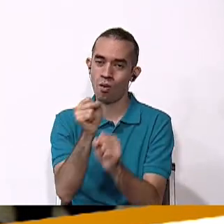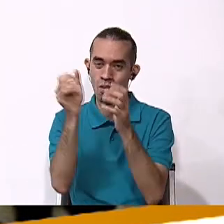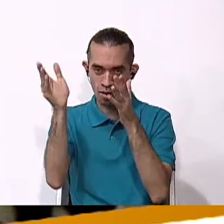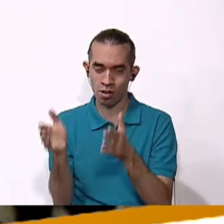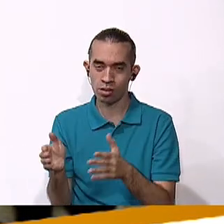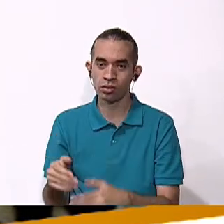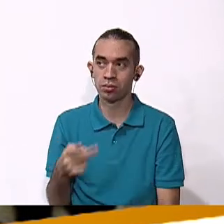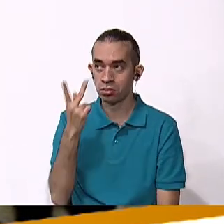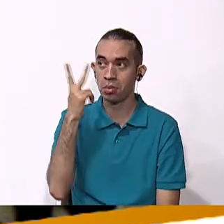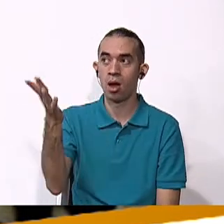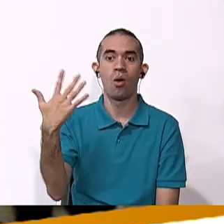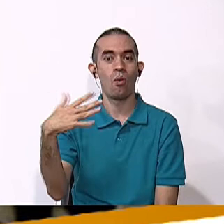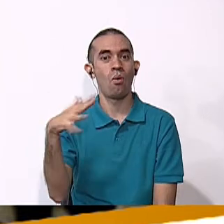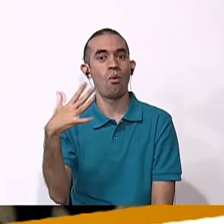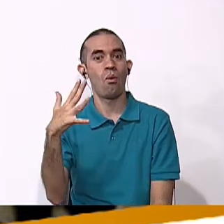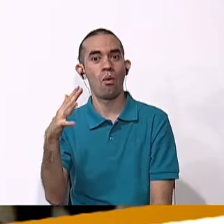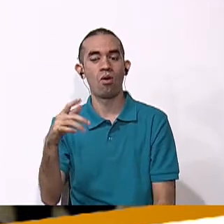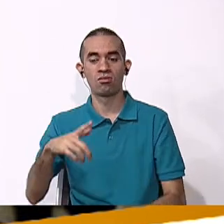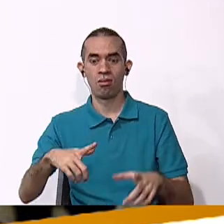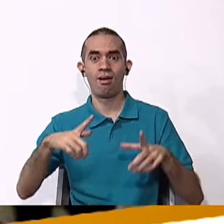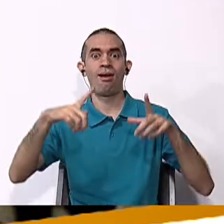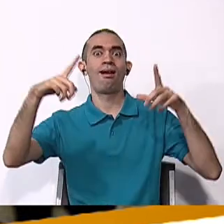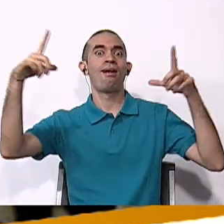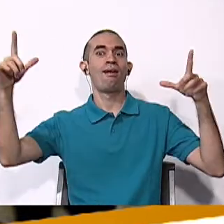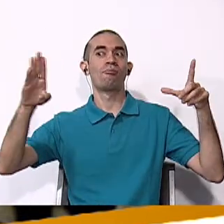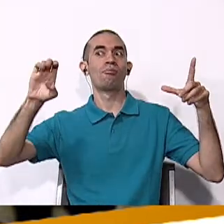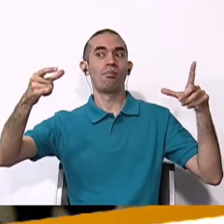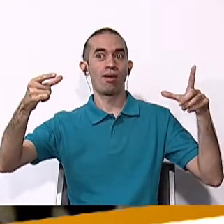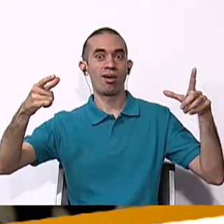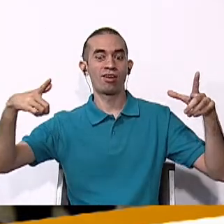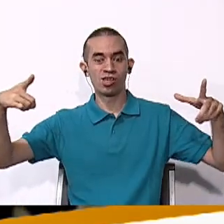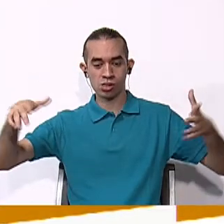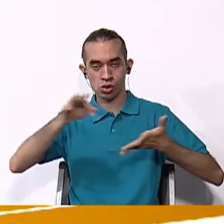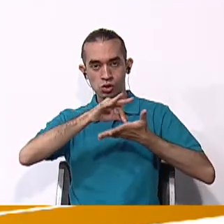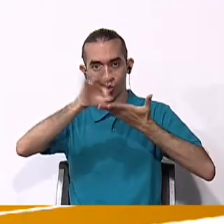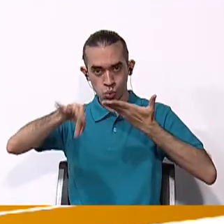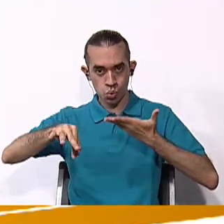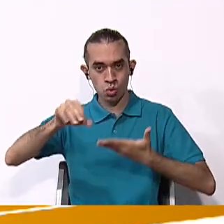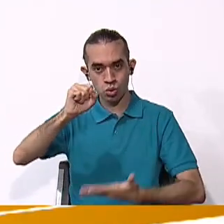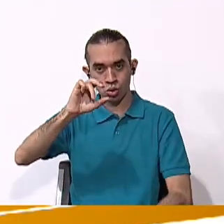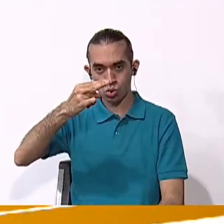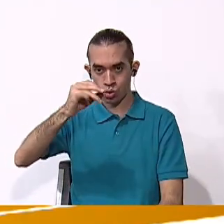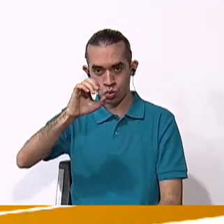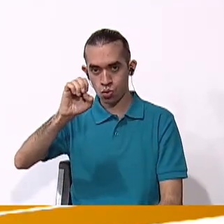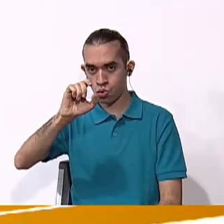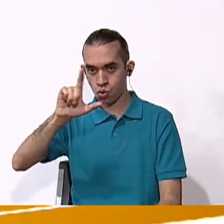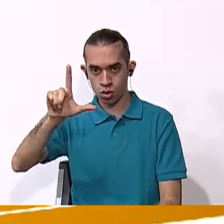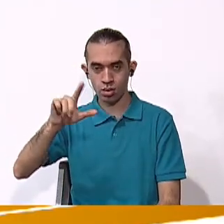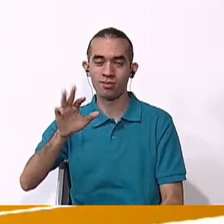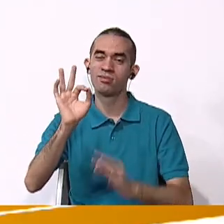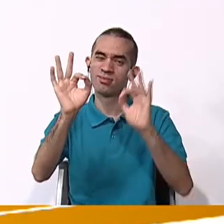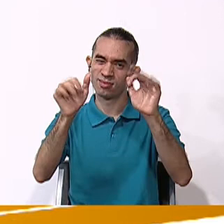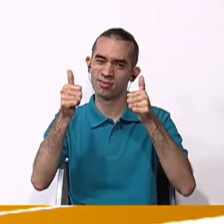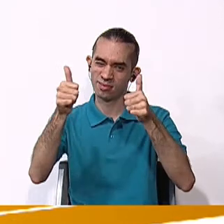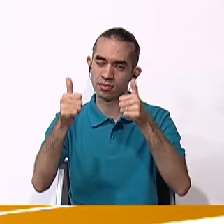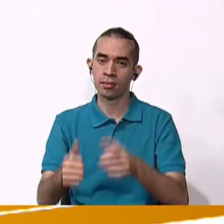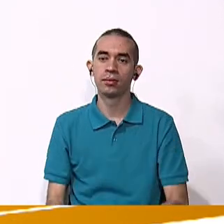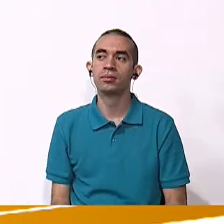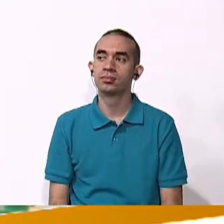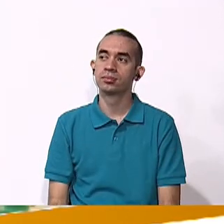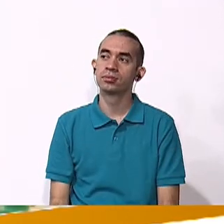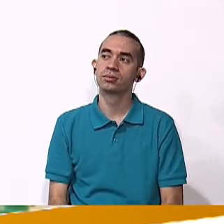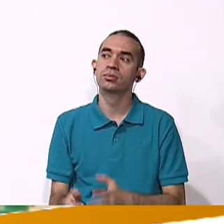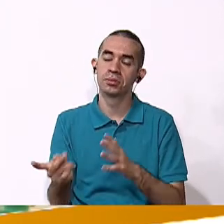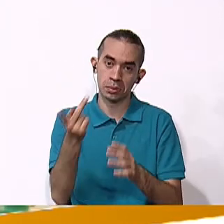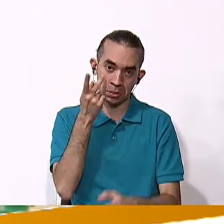school. Very big school, Jack. Excellent. Very good. Now,